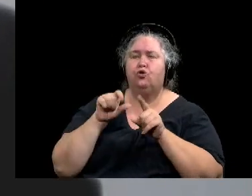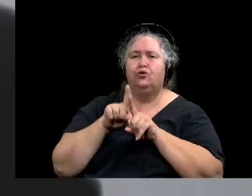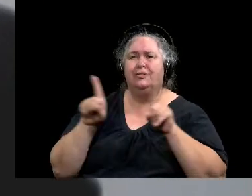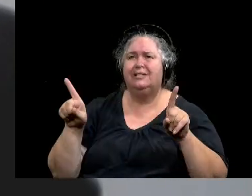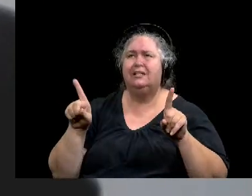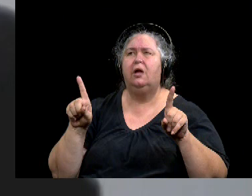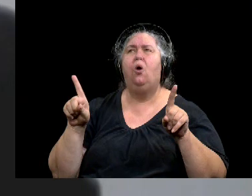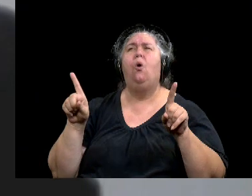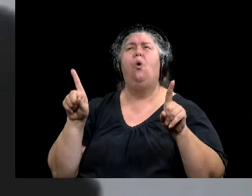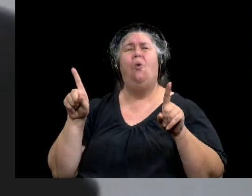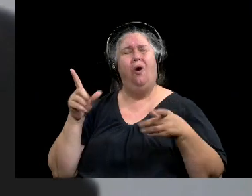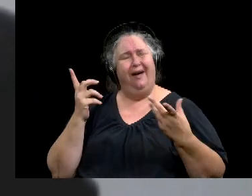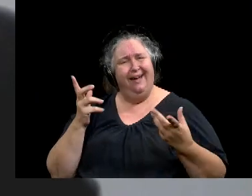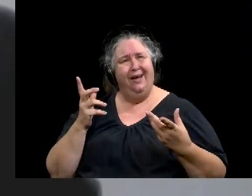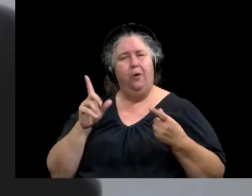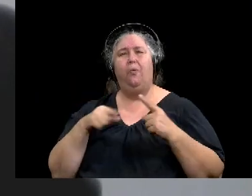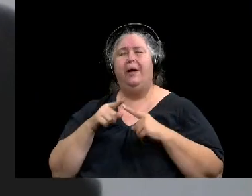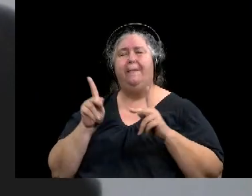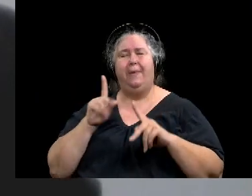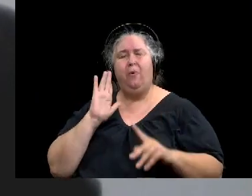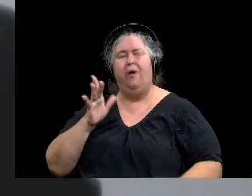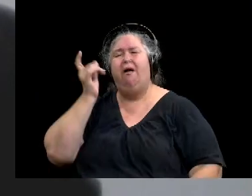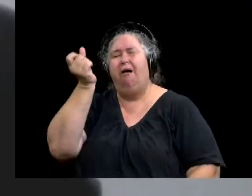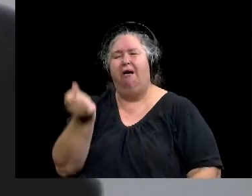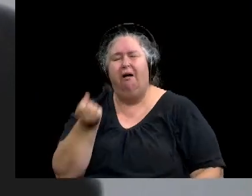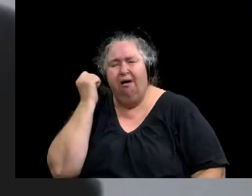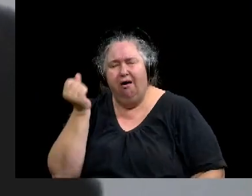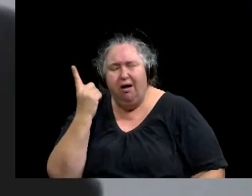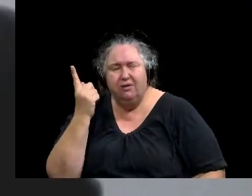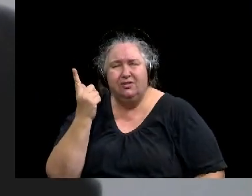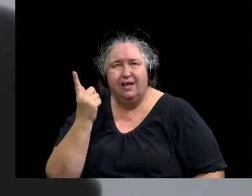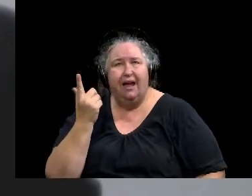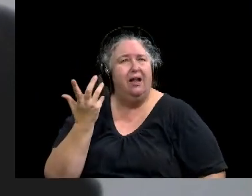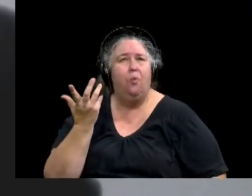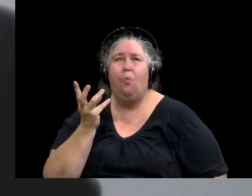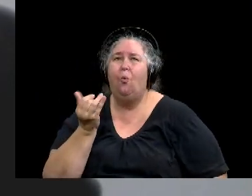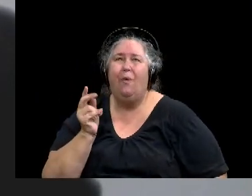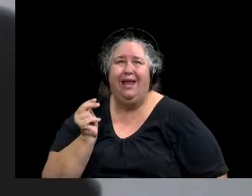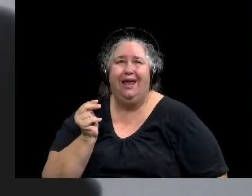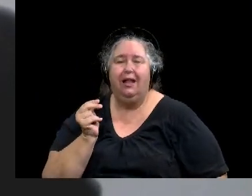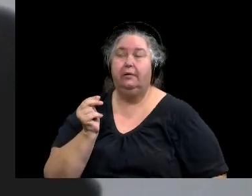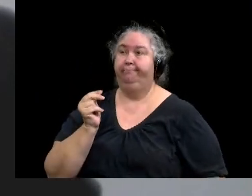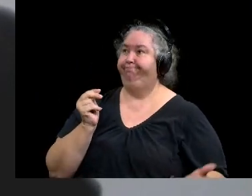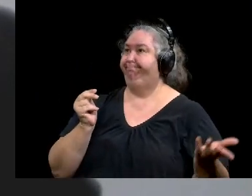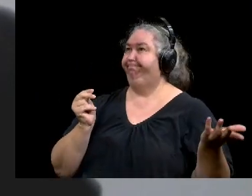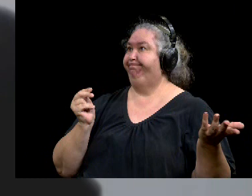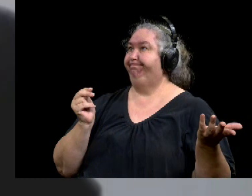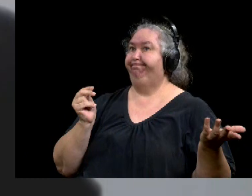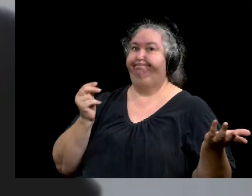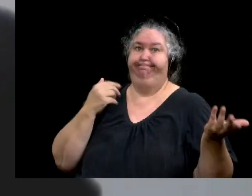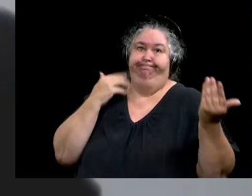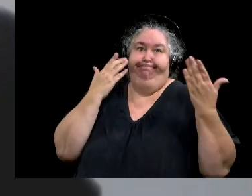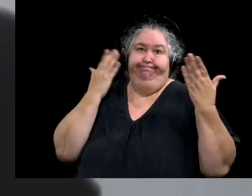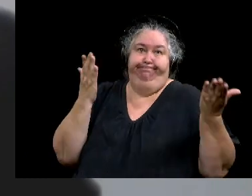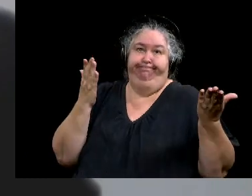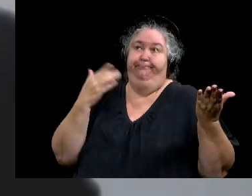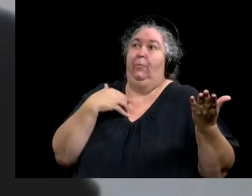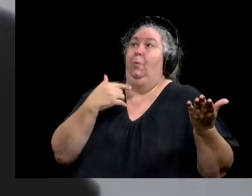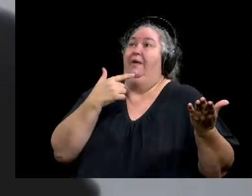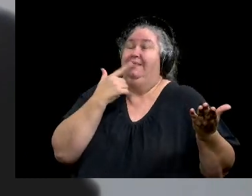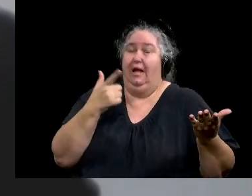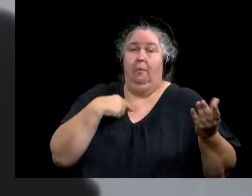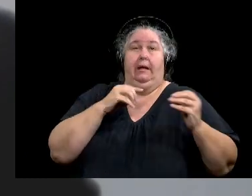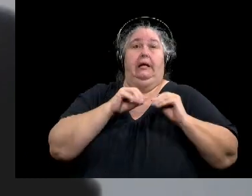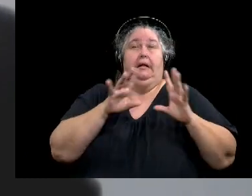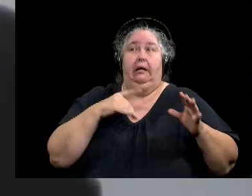finally get it? What can be said? And my answer is I have no idea. We've said it. We've tried to be clear. We've tried